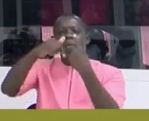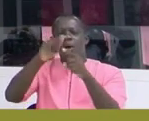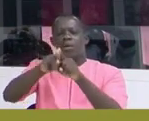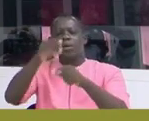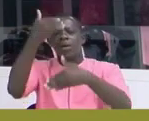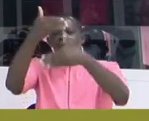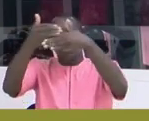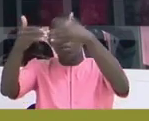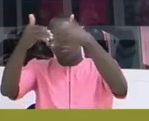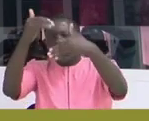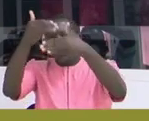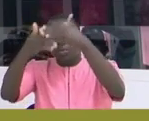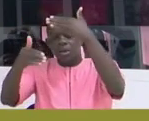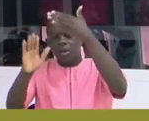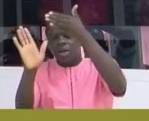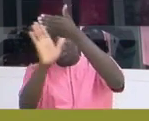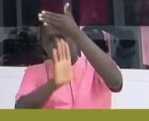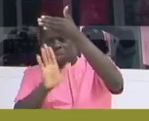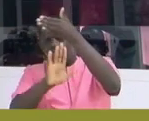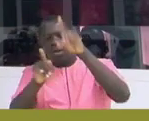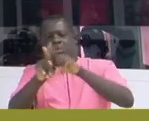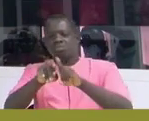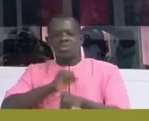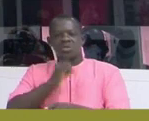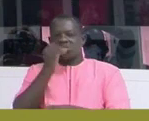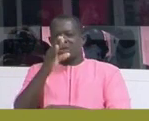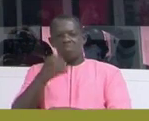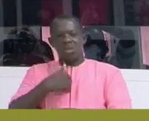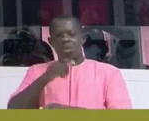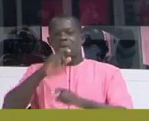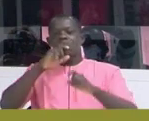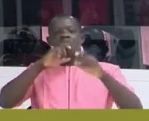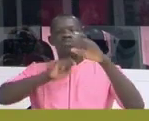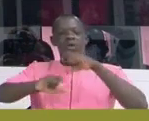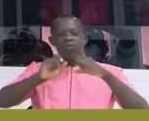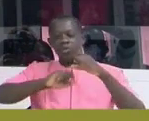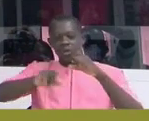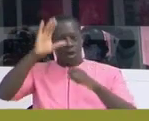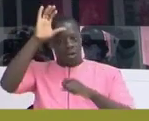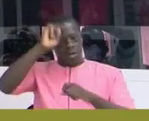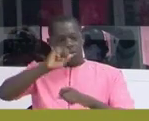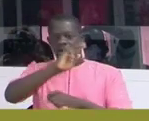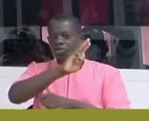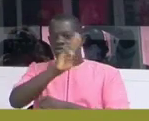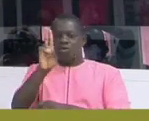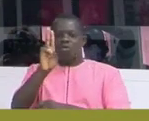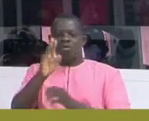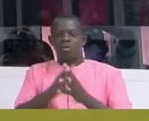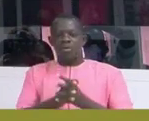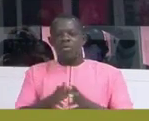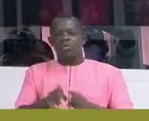mold missionary. I said to him, well, my hand is not